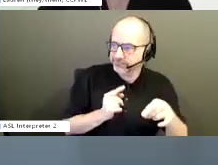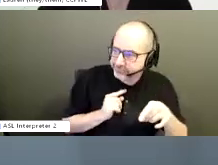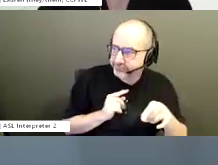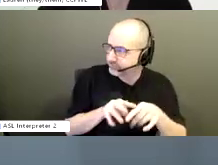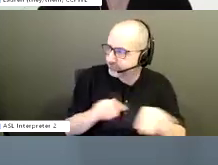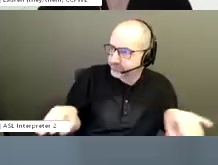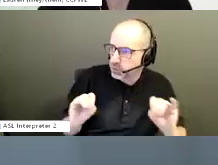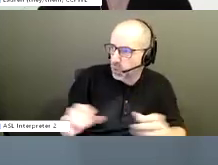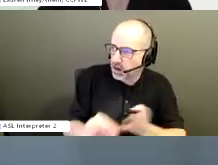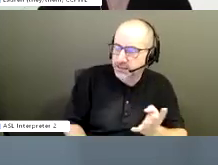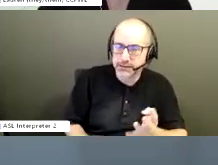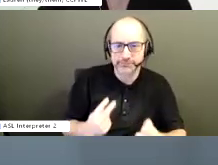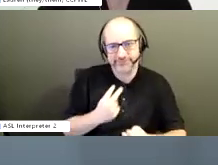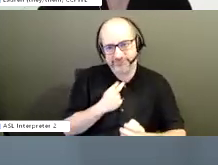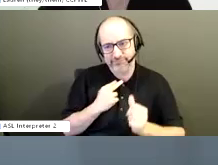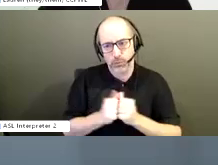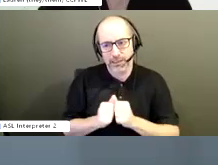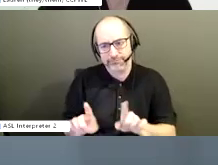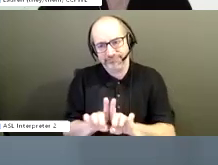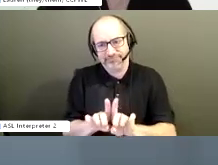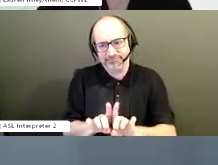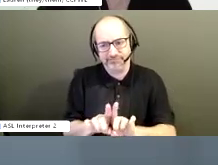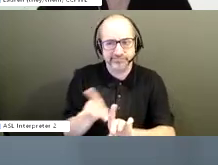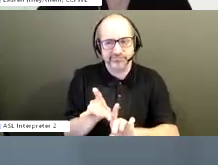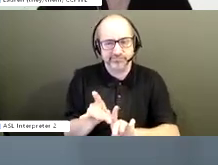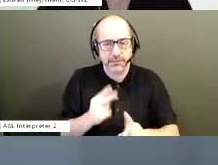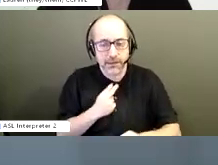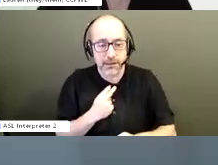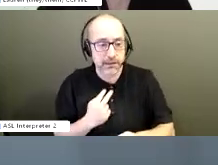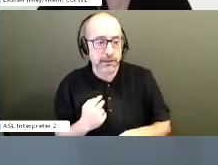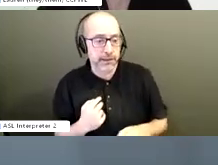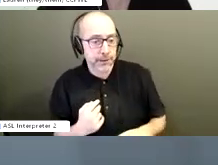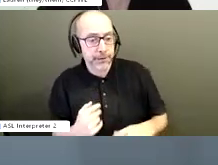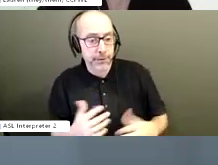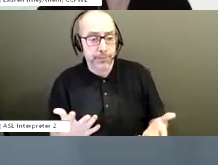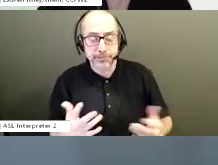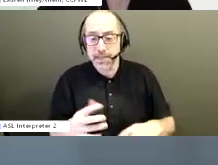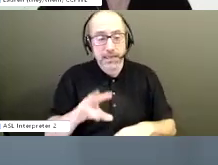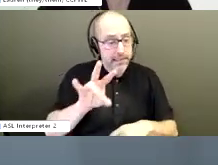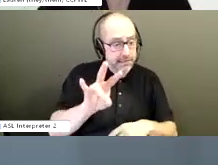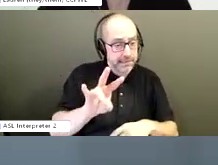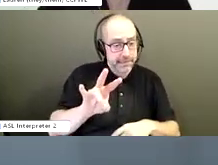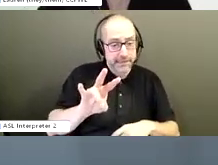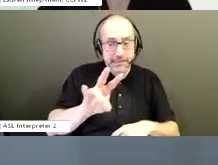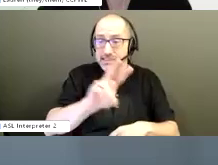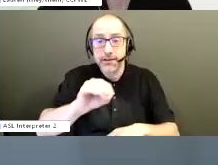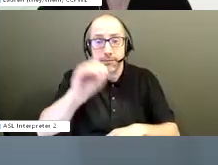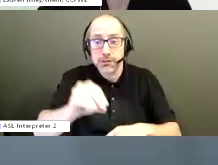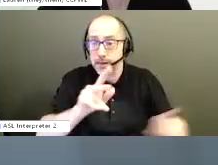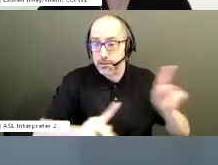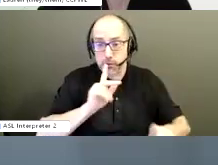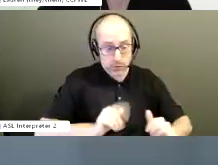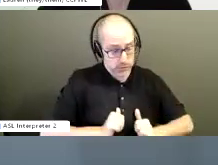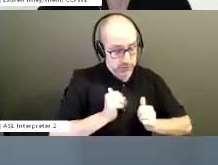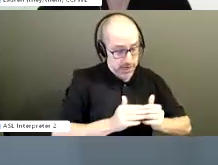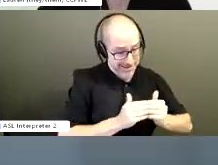lacks adequate responses to economic abuse. Our research shows that 70% of survivors felt that their